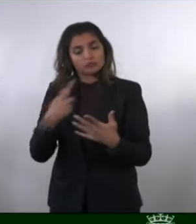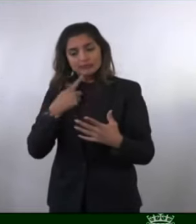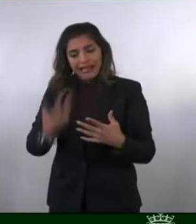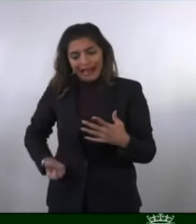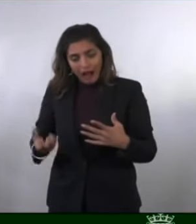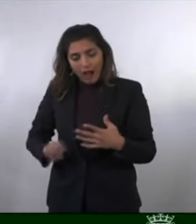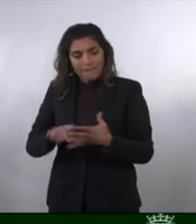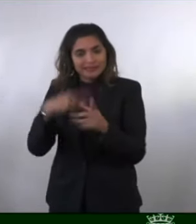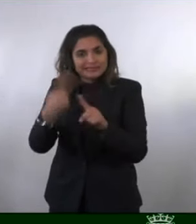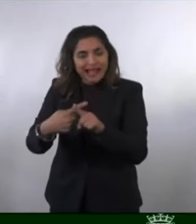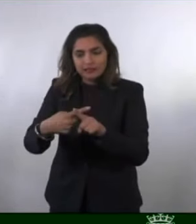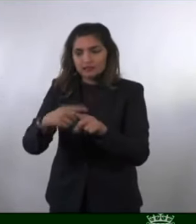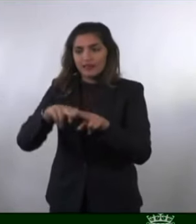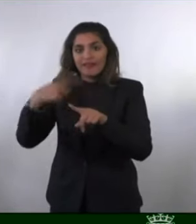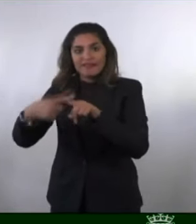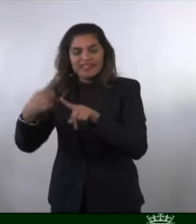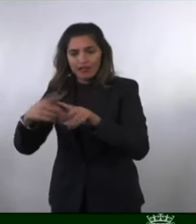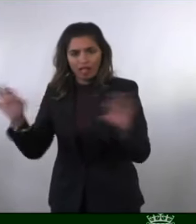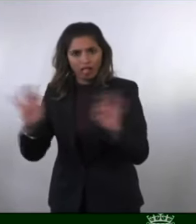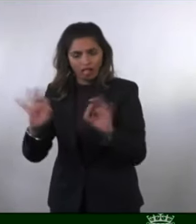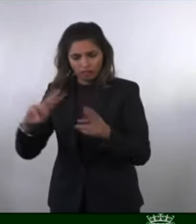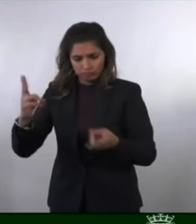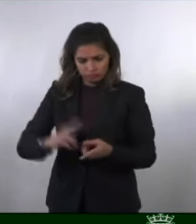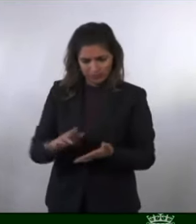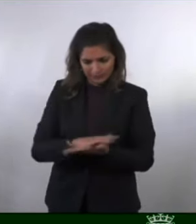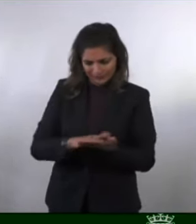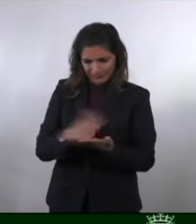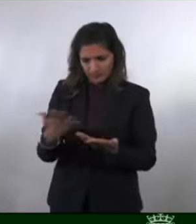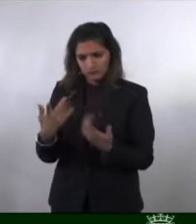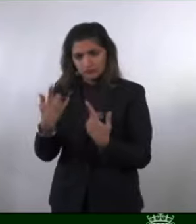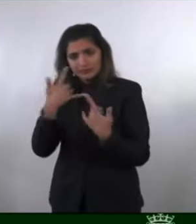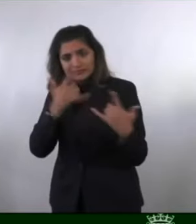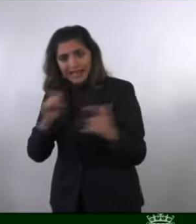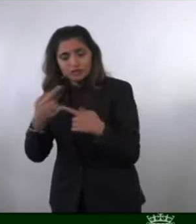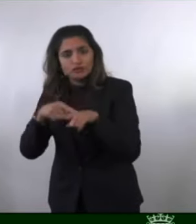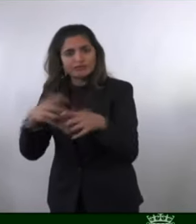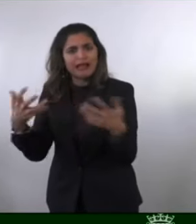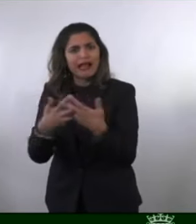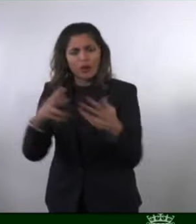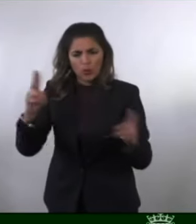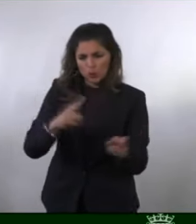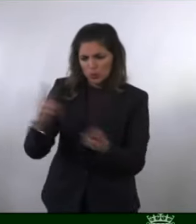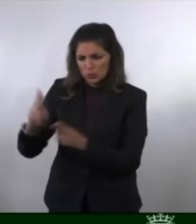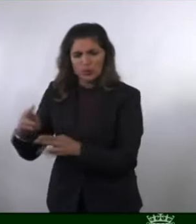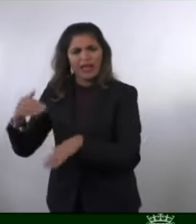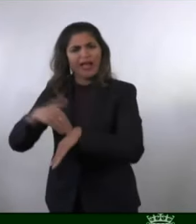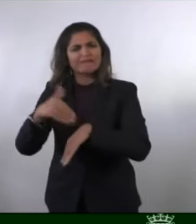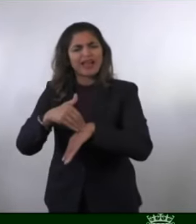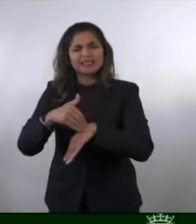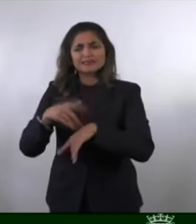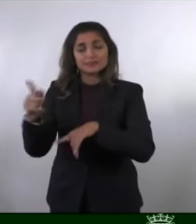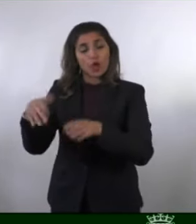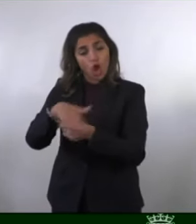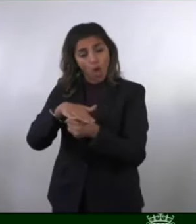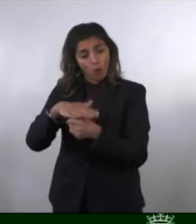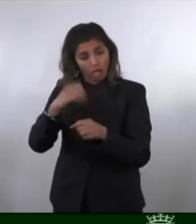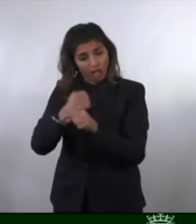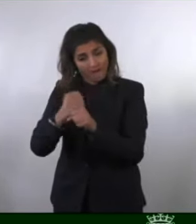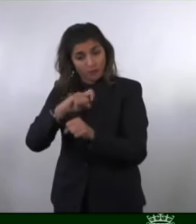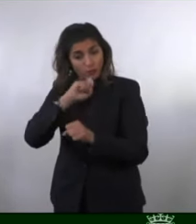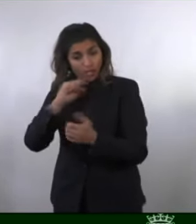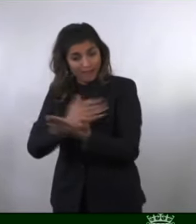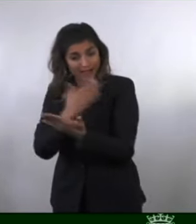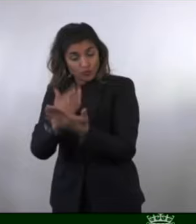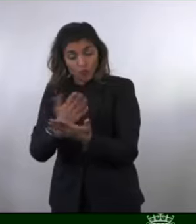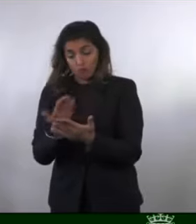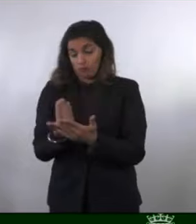fees. So can the Prime Minister ensure that and give us an undertaking that local government will be recognised in the current spending